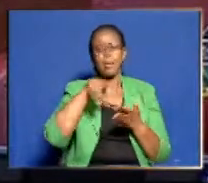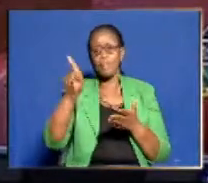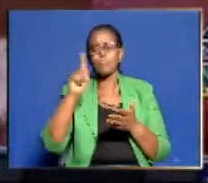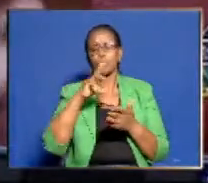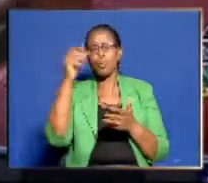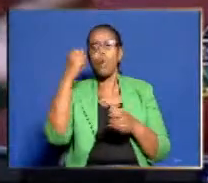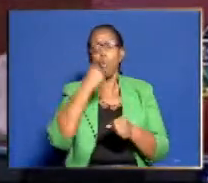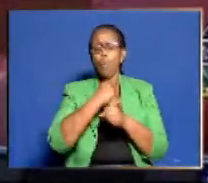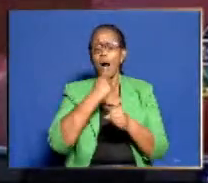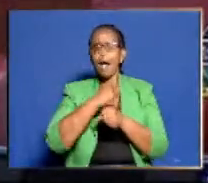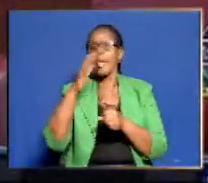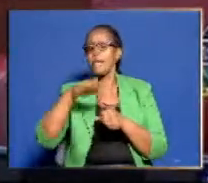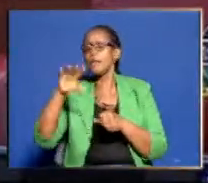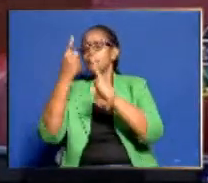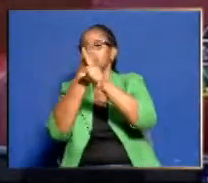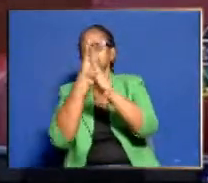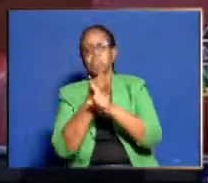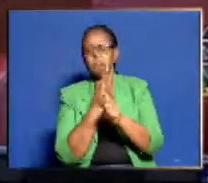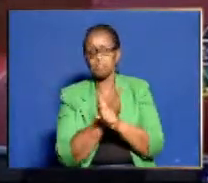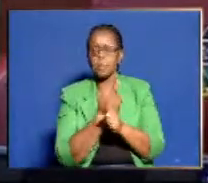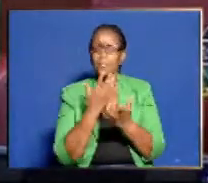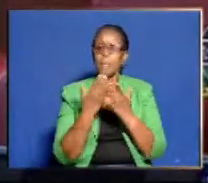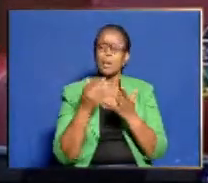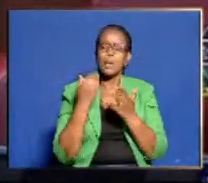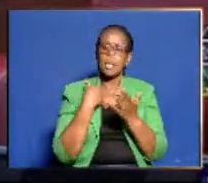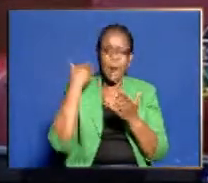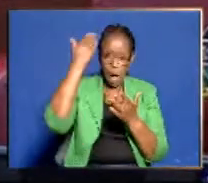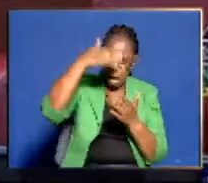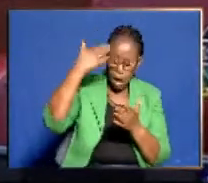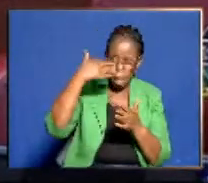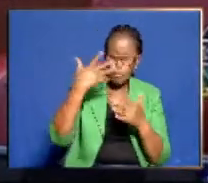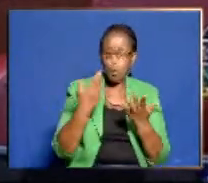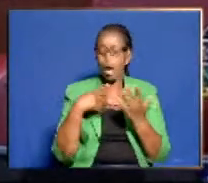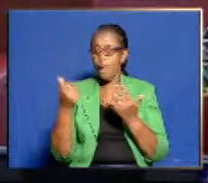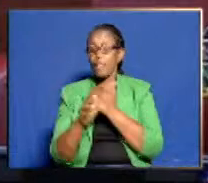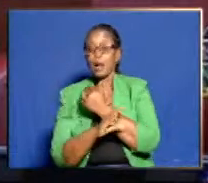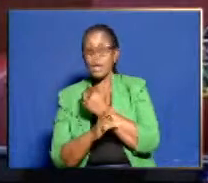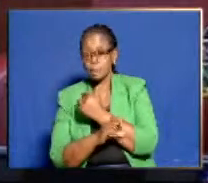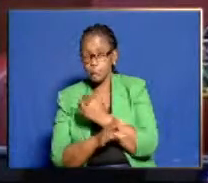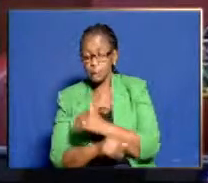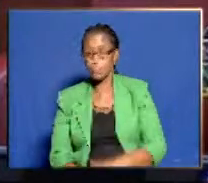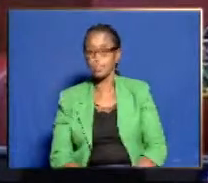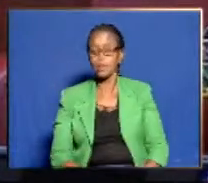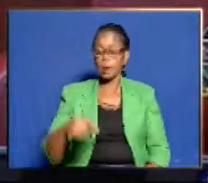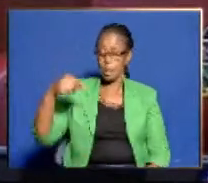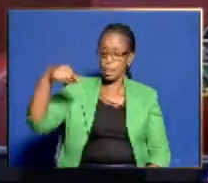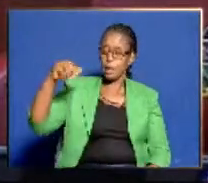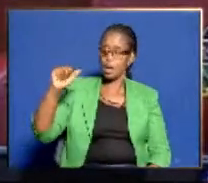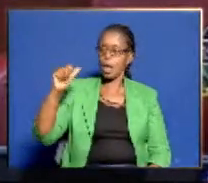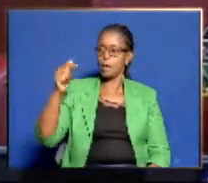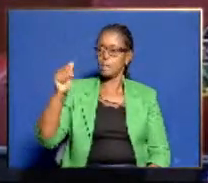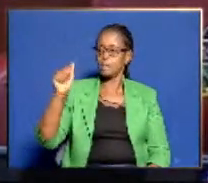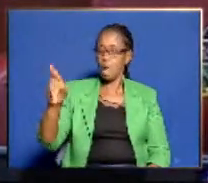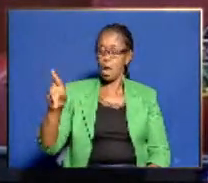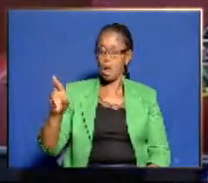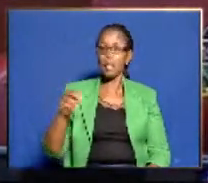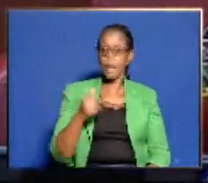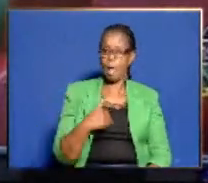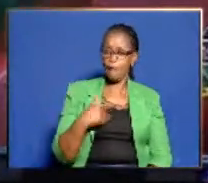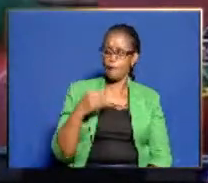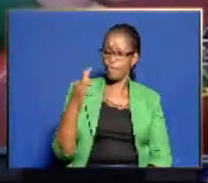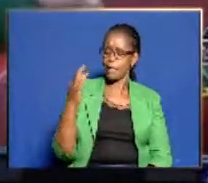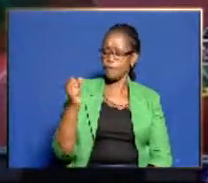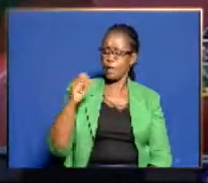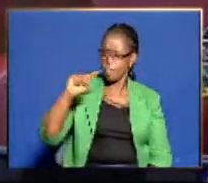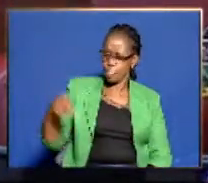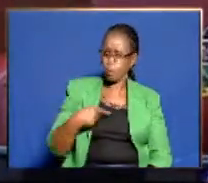the Middle East and other countries, because we went to Qatar. In Qatar, there are 35,000 Kenyans,